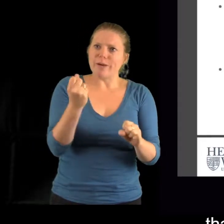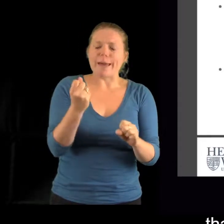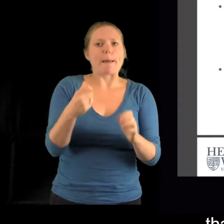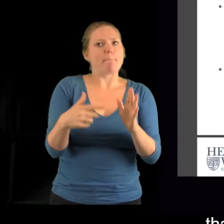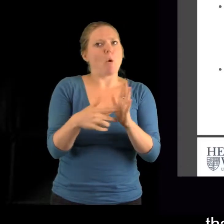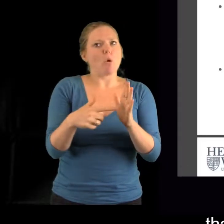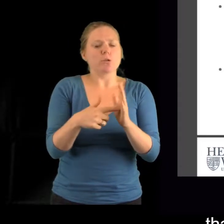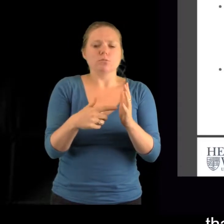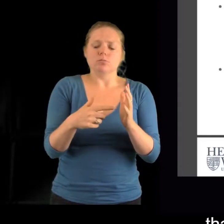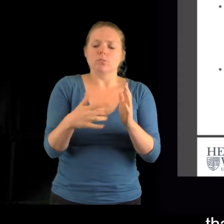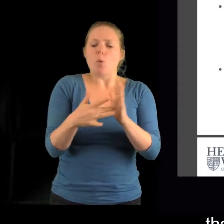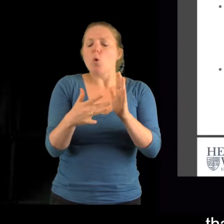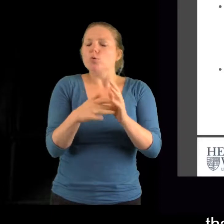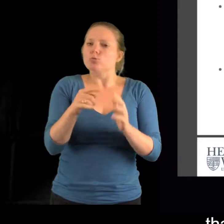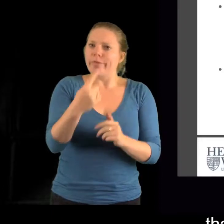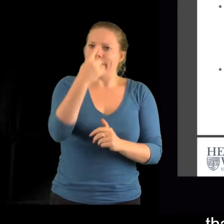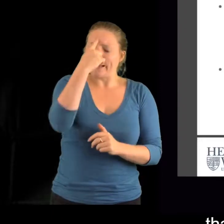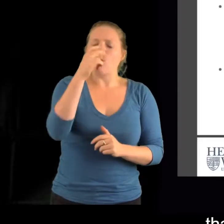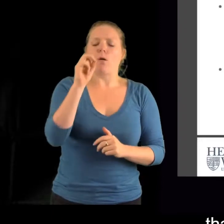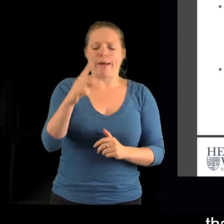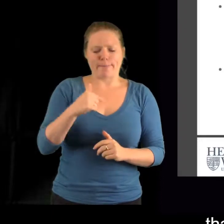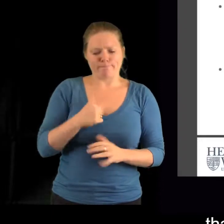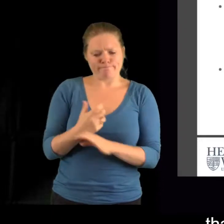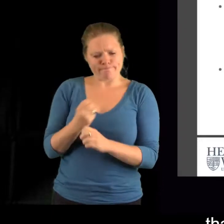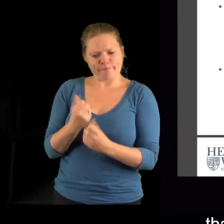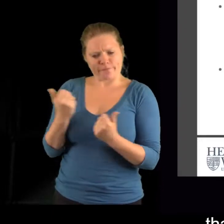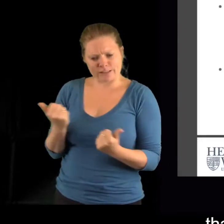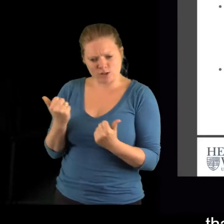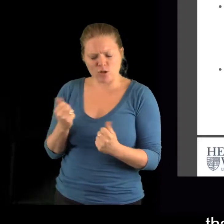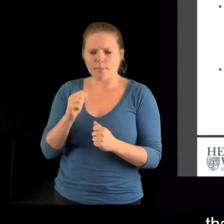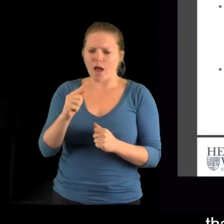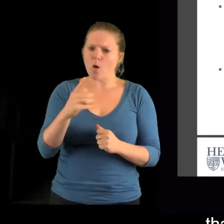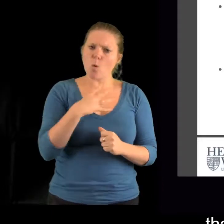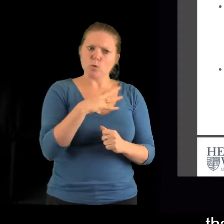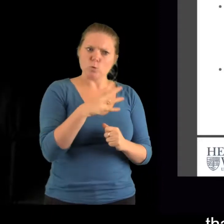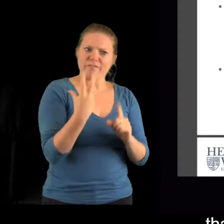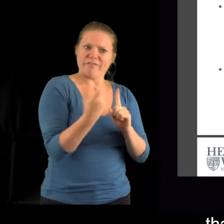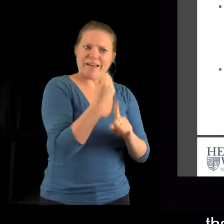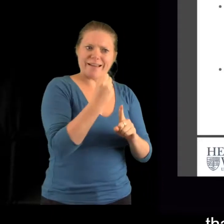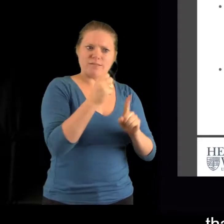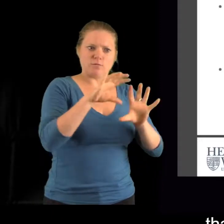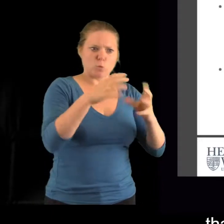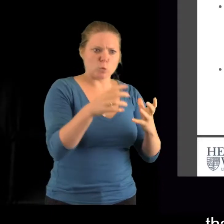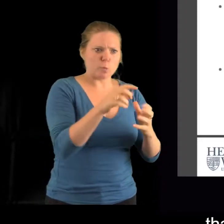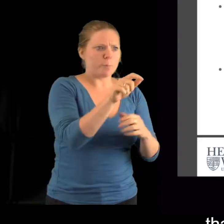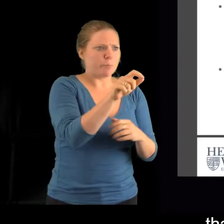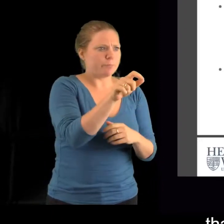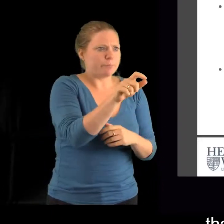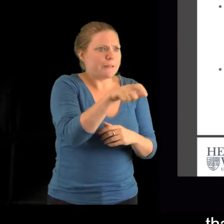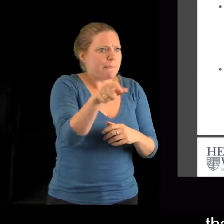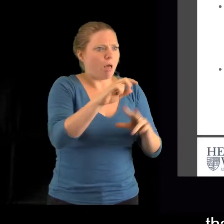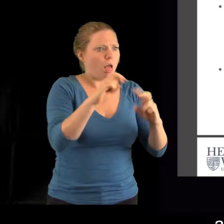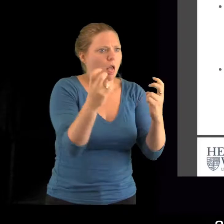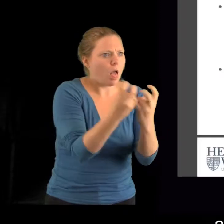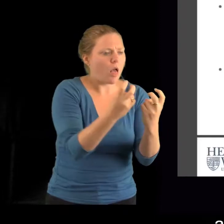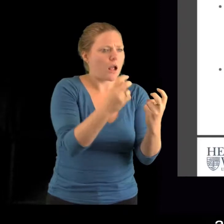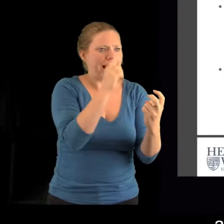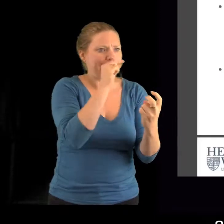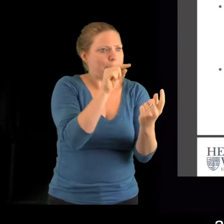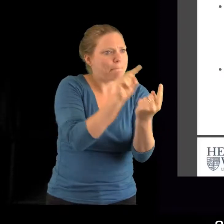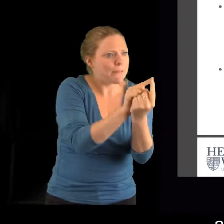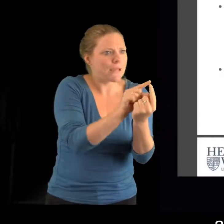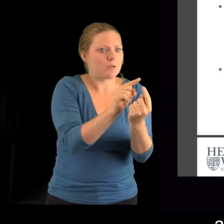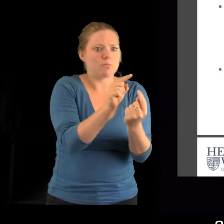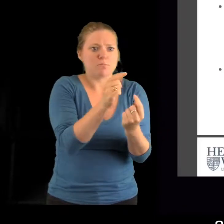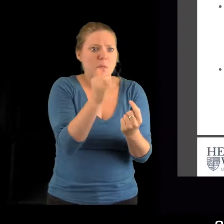that community of support to be able to unpack different situations that happen, and so